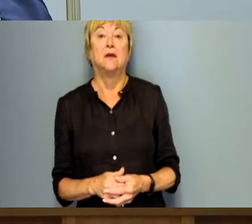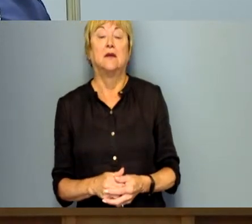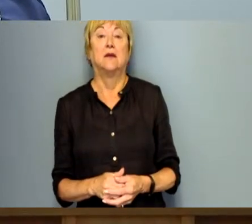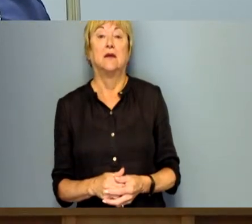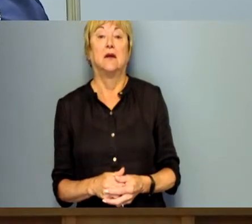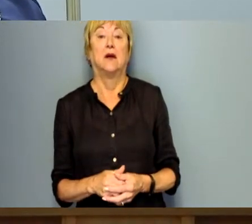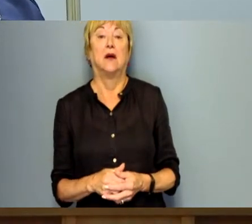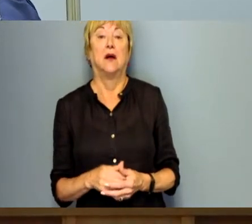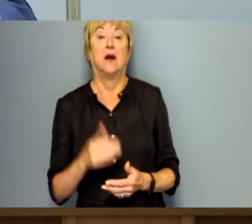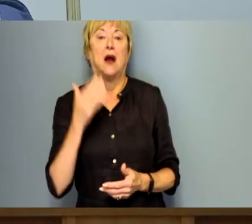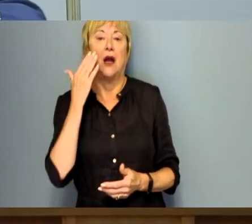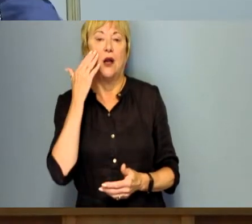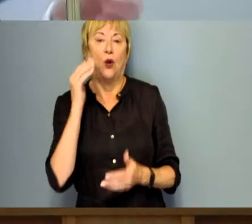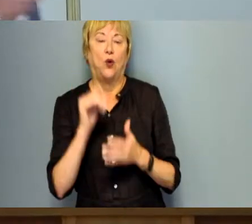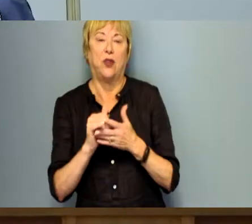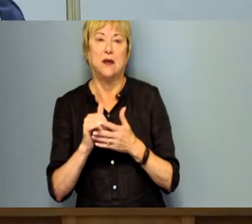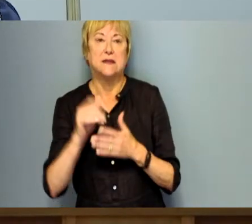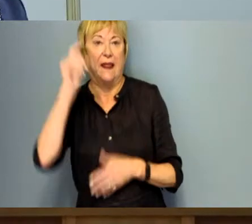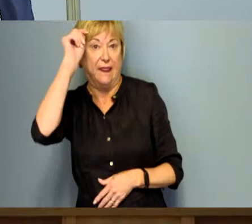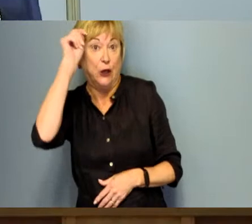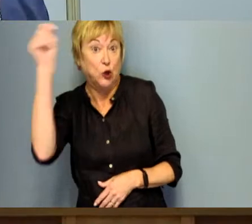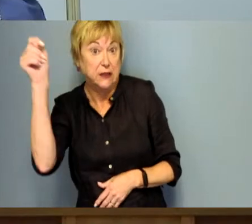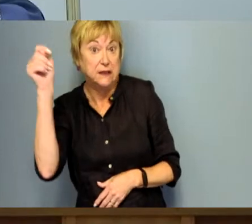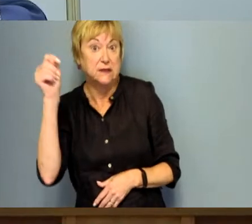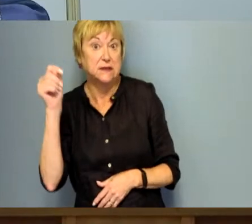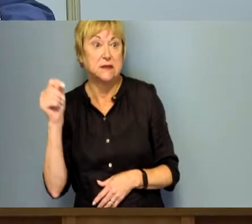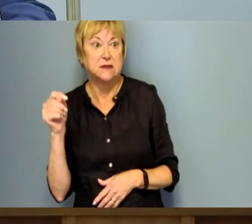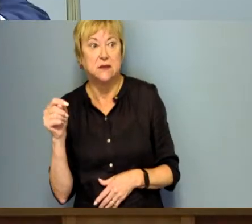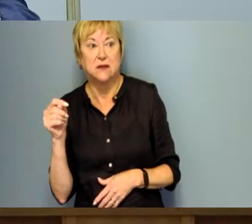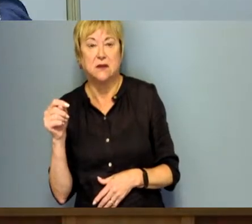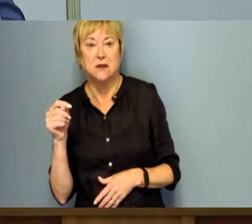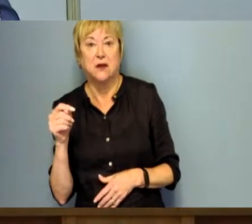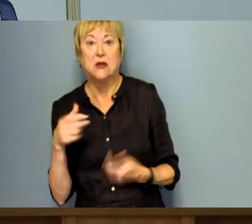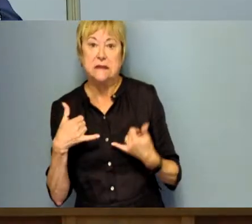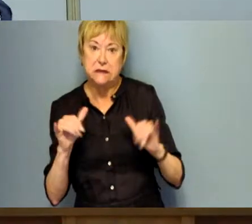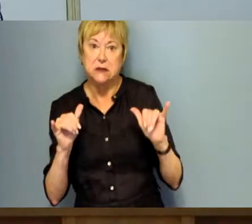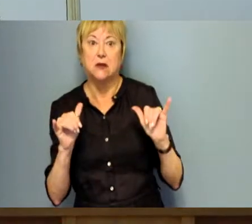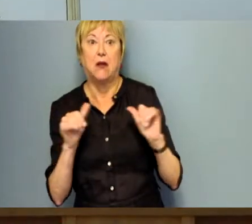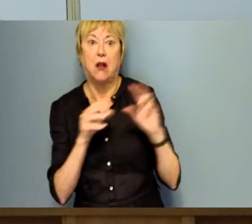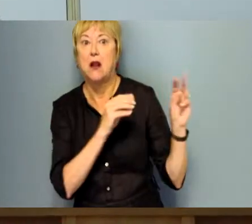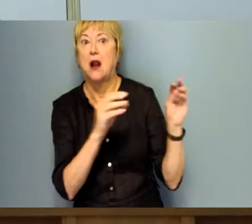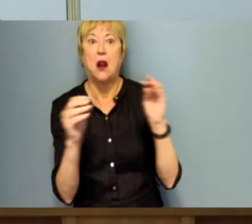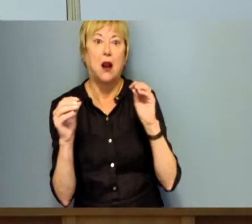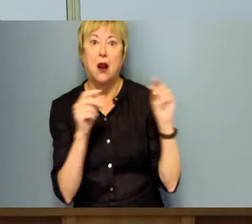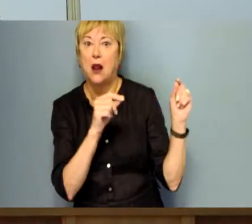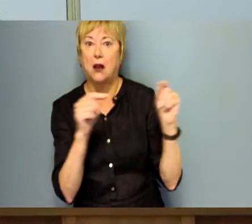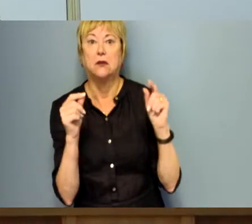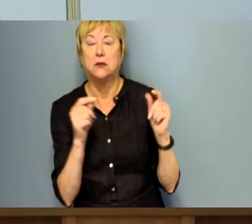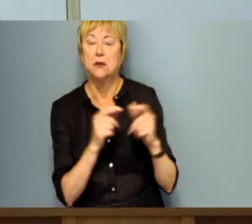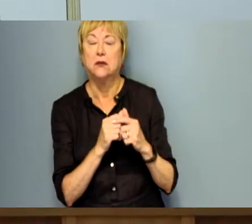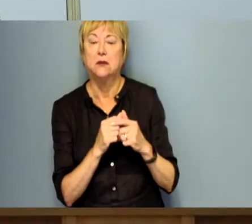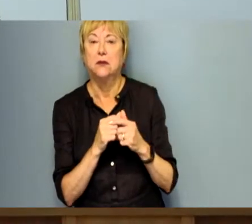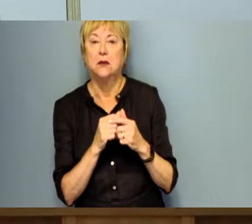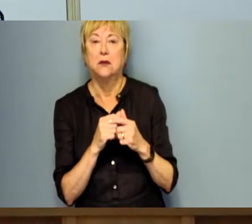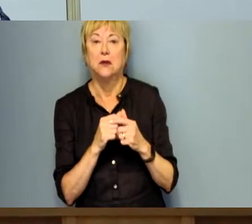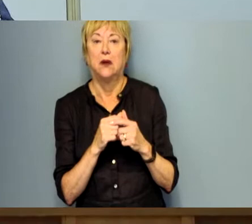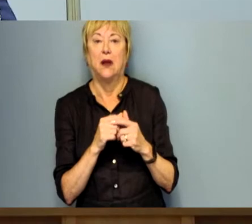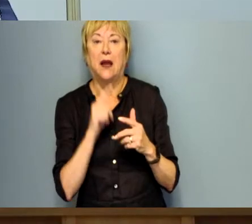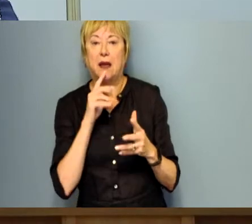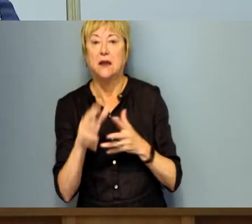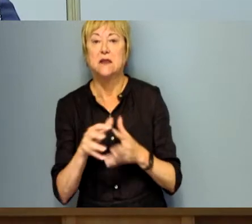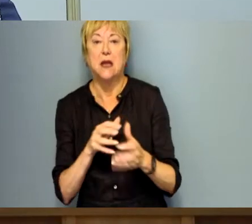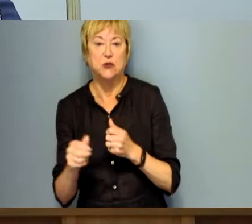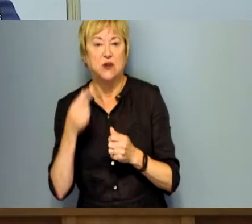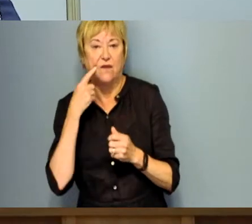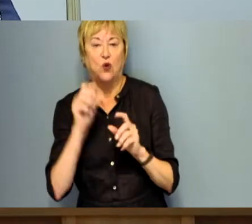the conspiracy theories are alive and well, unfortunately. And in terms of damages to